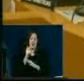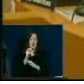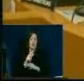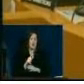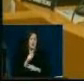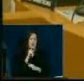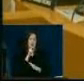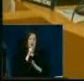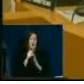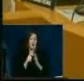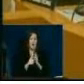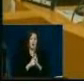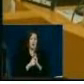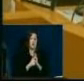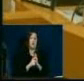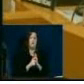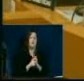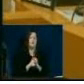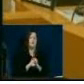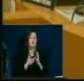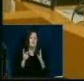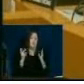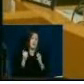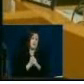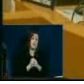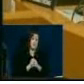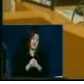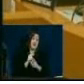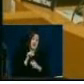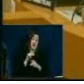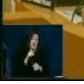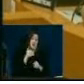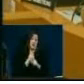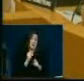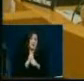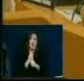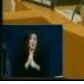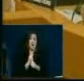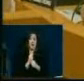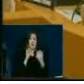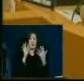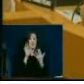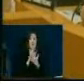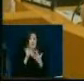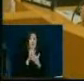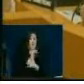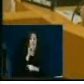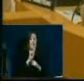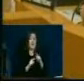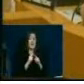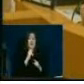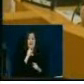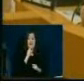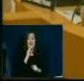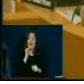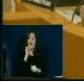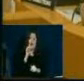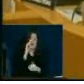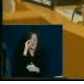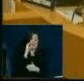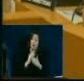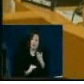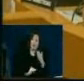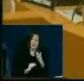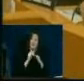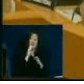unlawful. Well, that within itself creates a legal ambiguity that I can't say as it is written, is